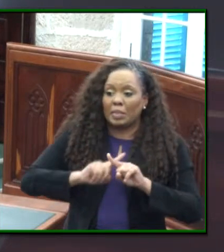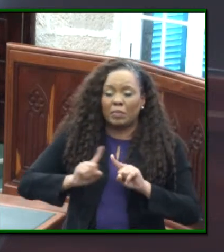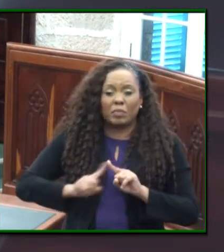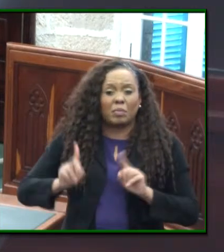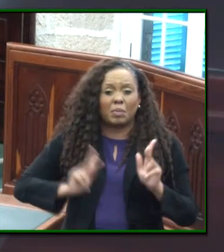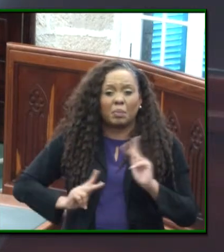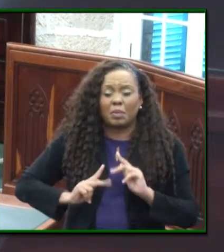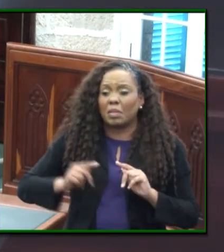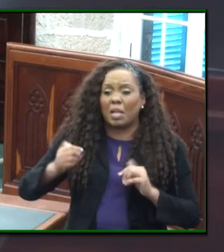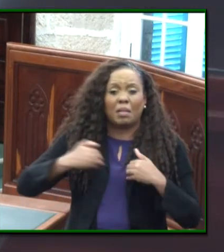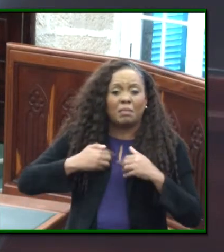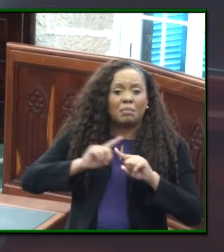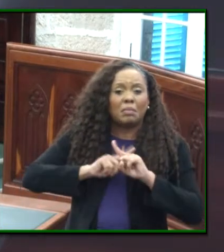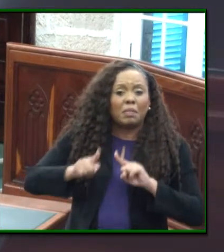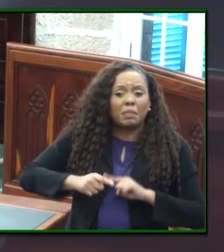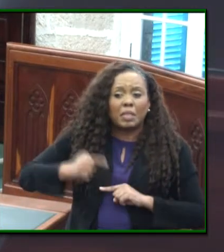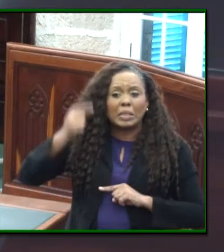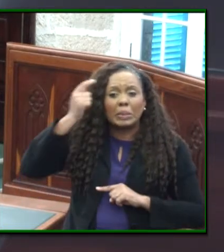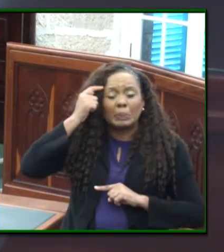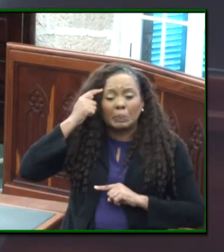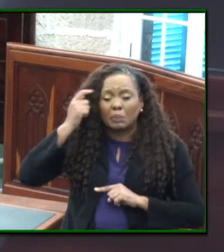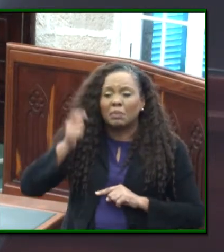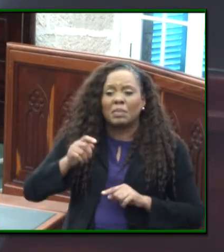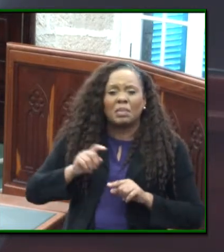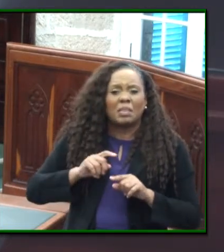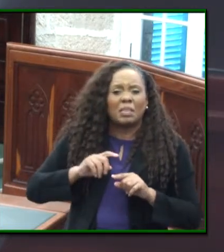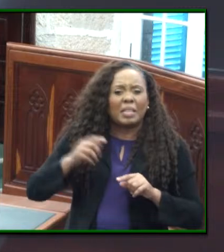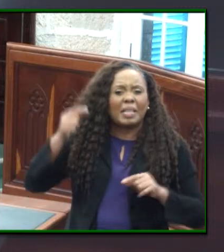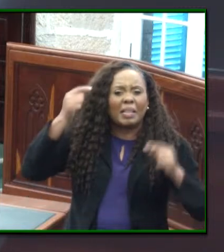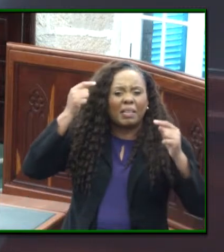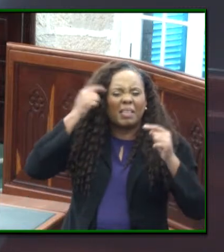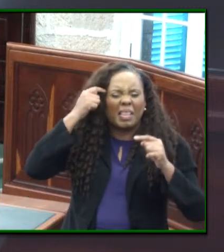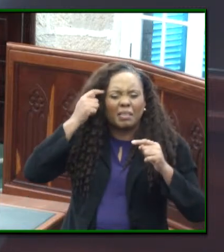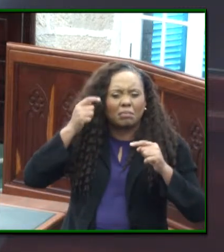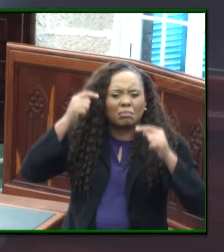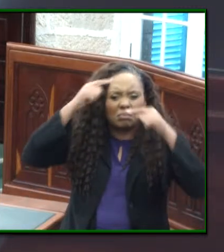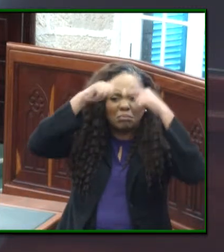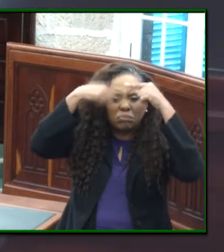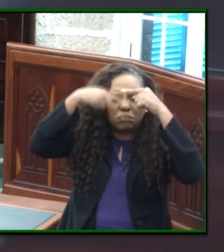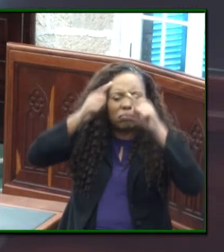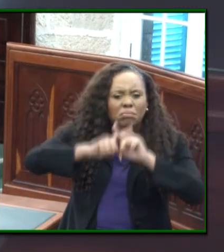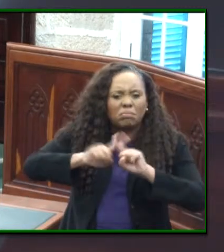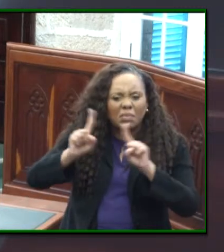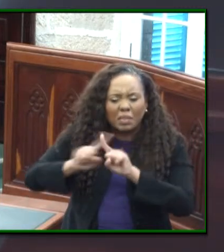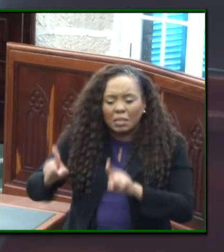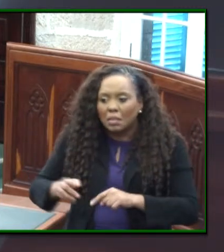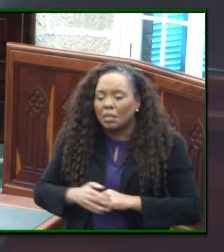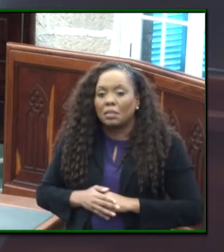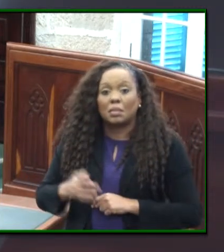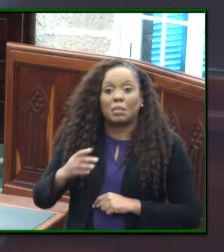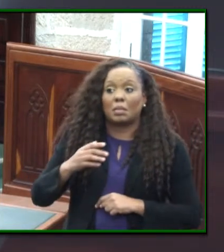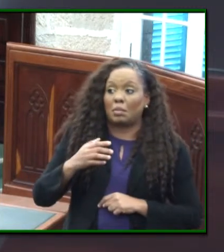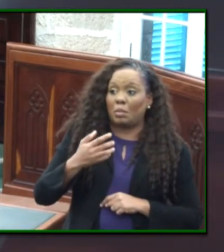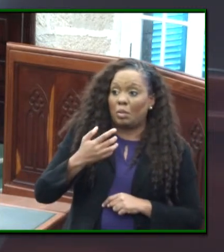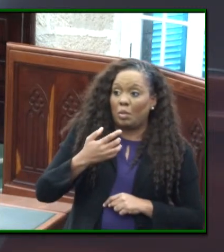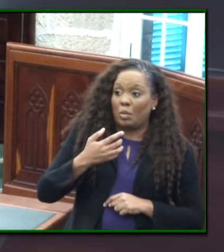mindsets. So there are many types of persons that you have to work with in these communities. If it